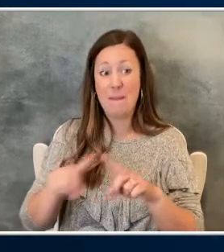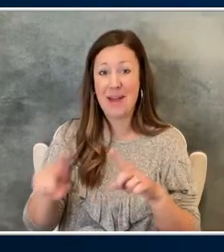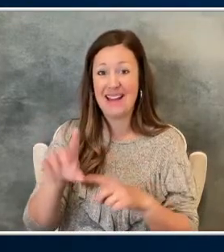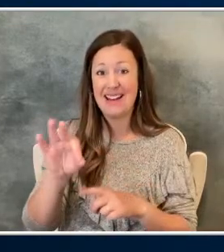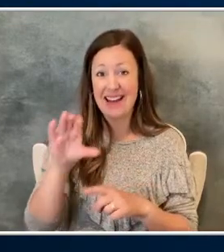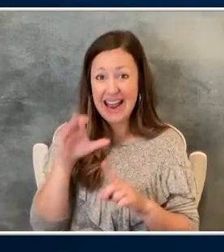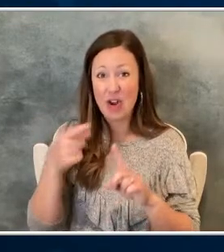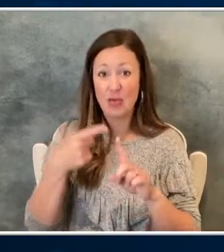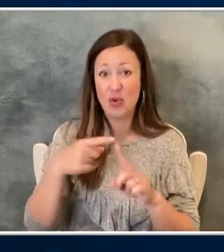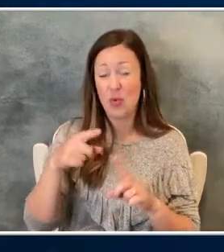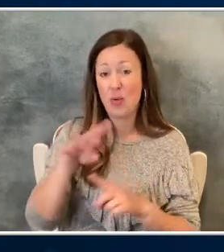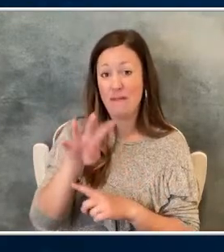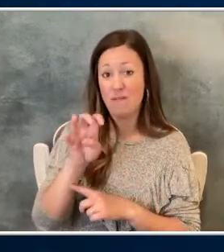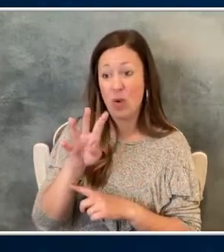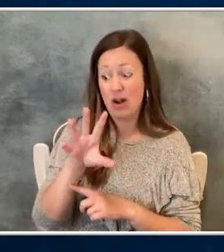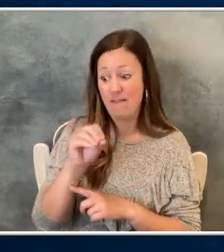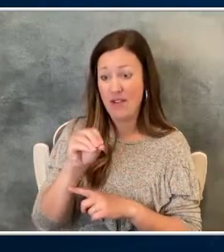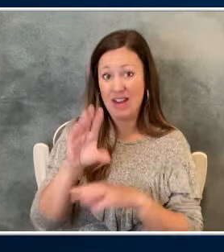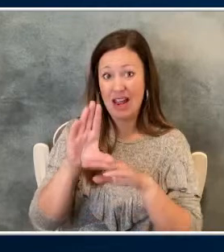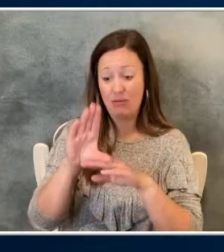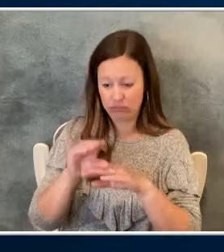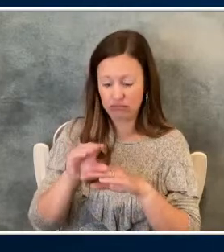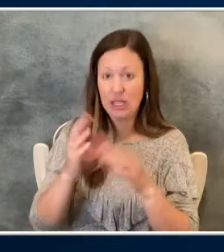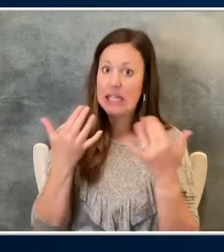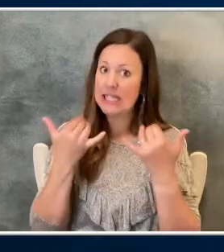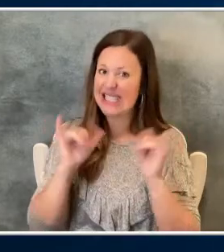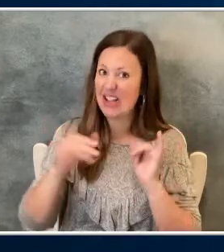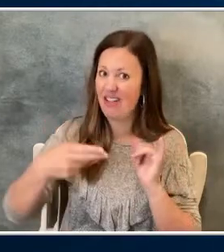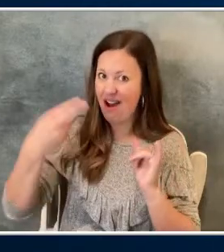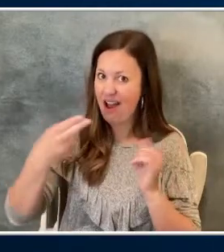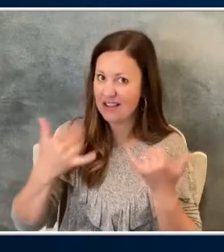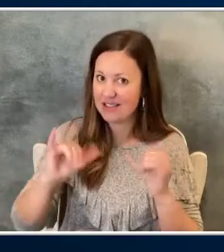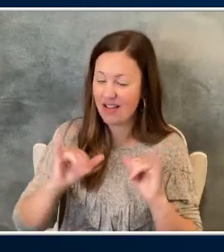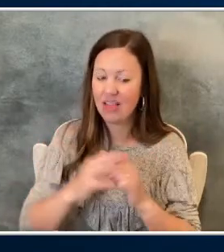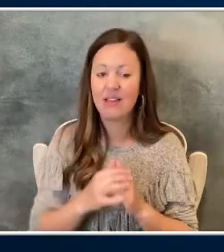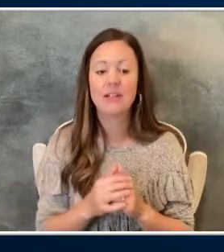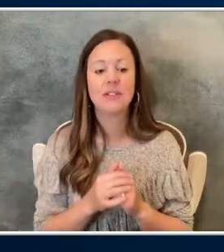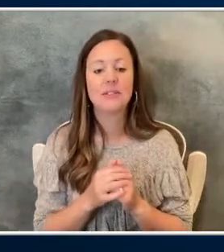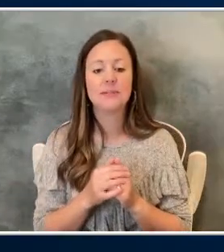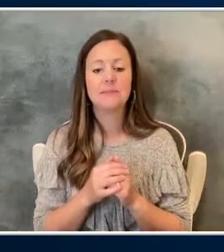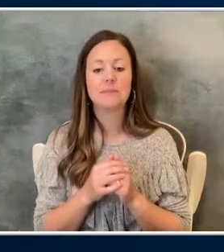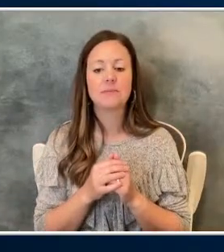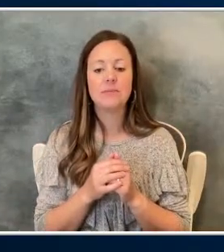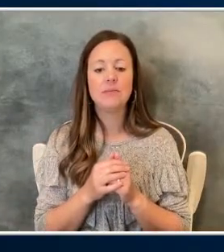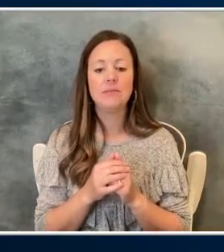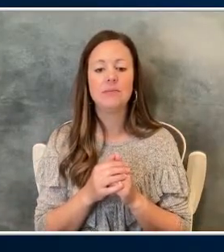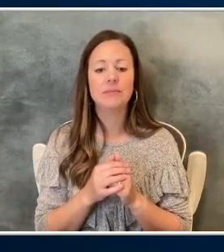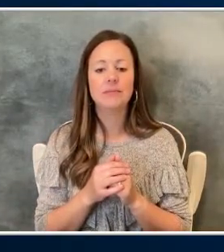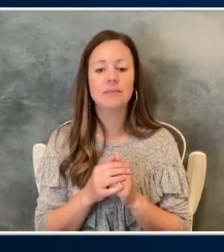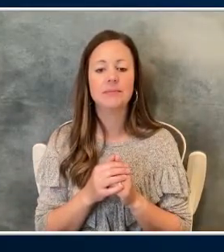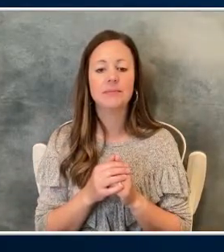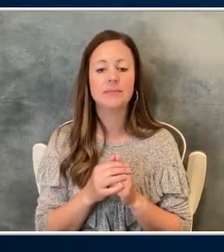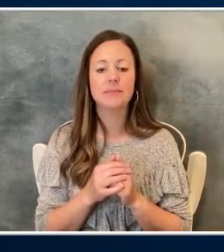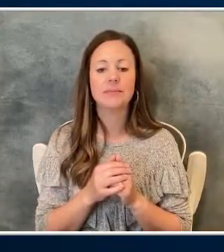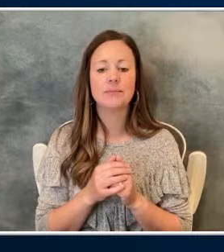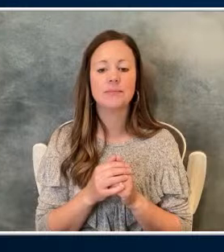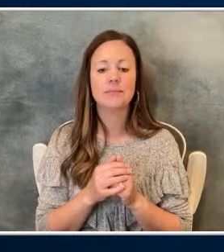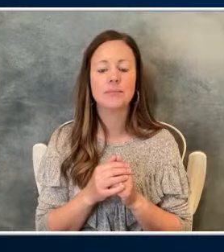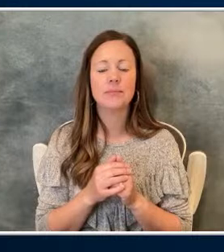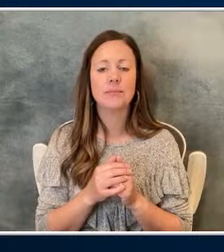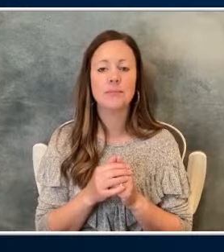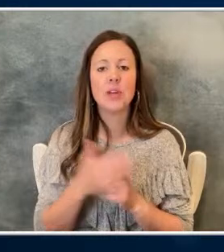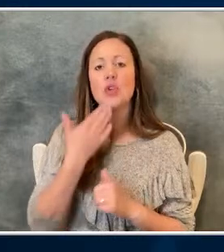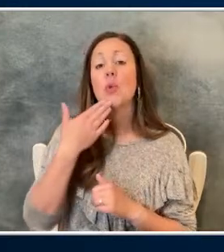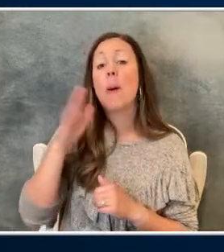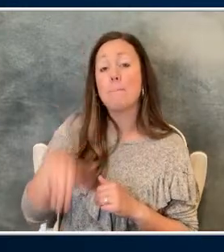still extremely high. And how the apheresis works, bad cholesterol, be LDL, has a positive charge